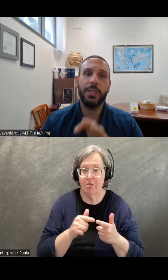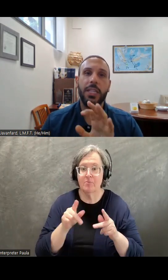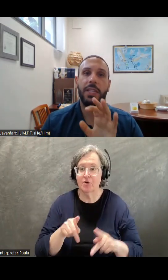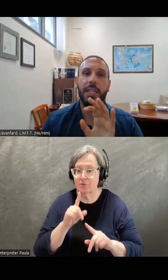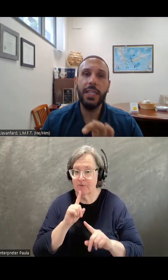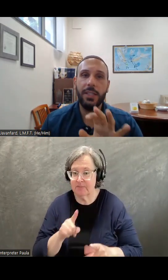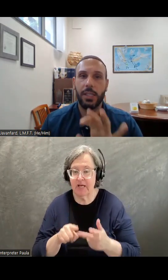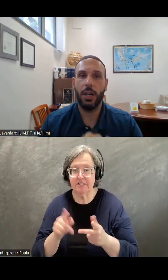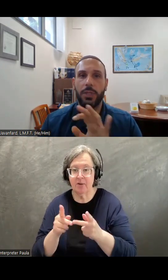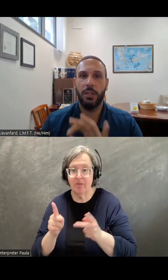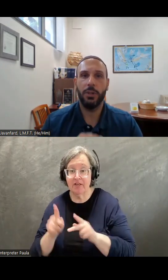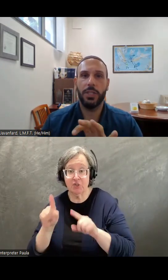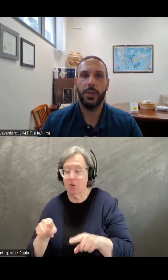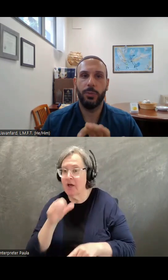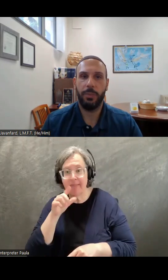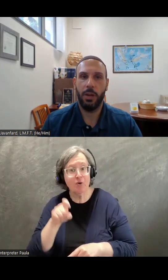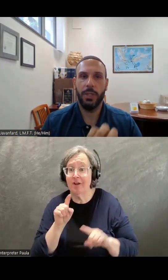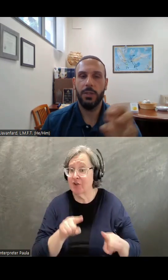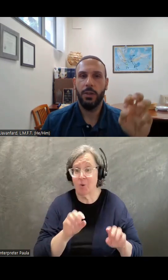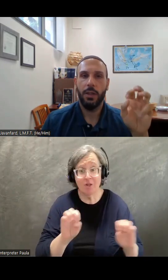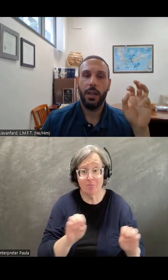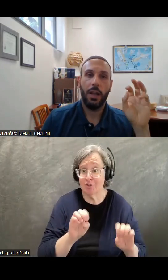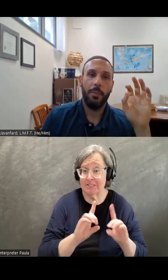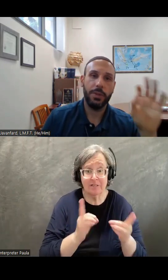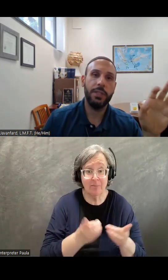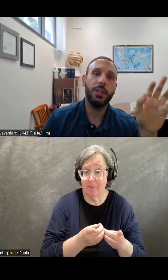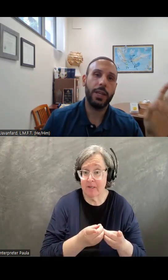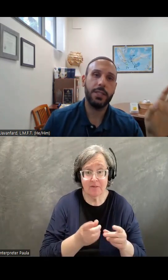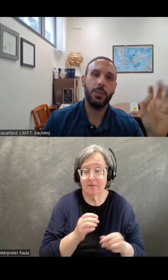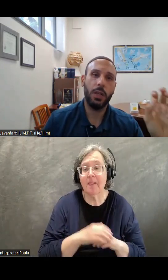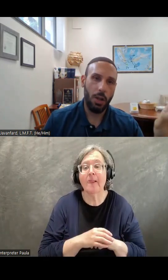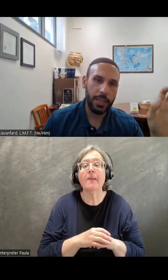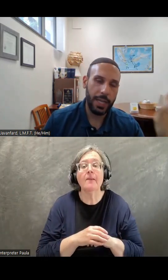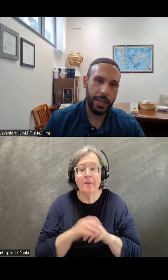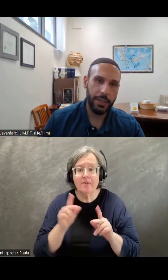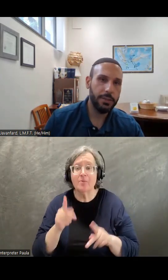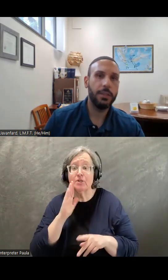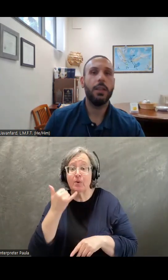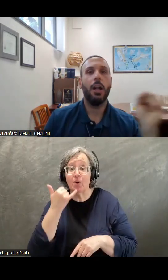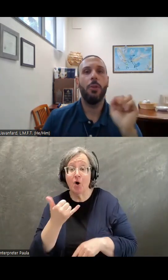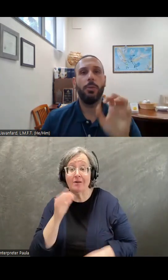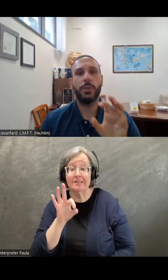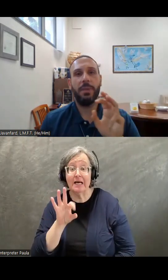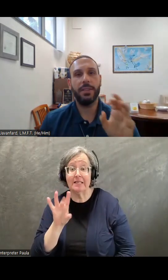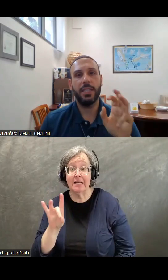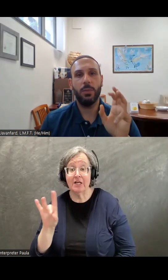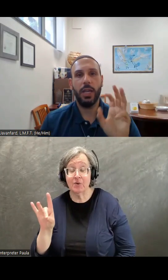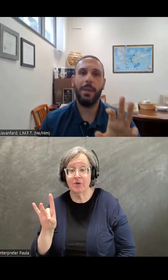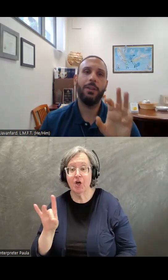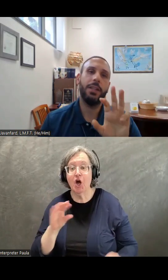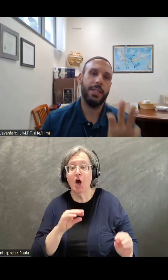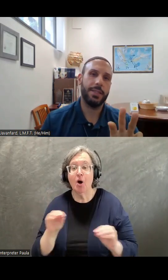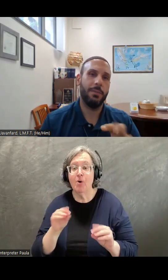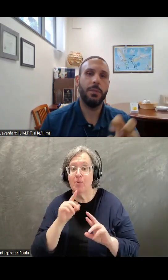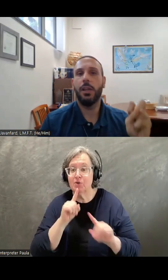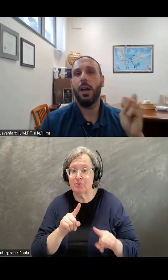of a person even needing to go to an emergency room department, a person in crisis will call 988, a mobile response team will come